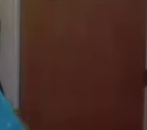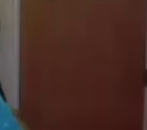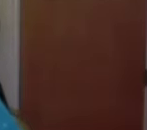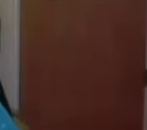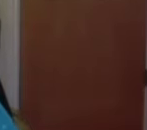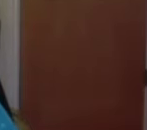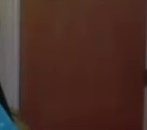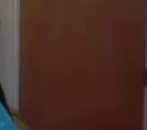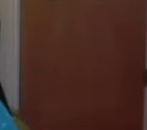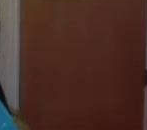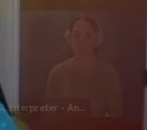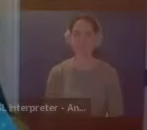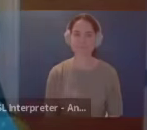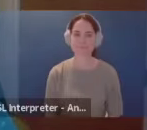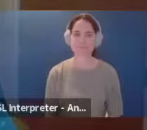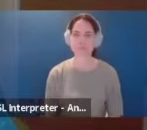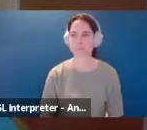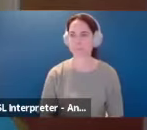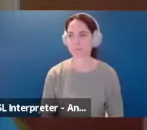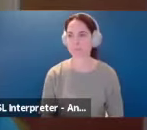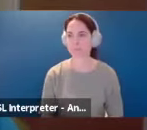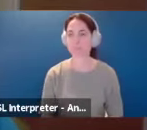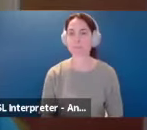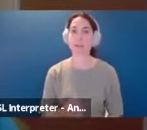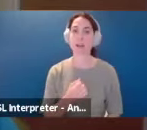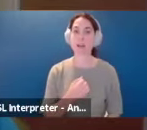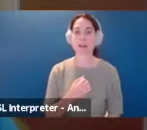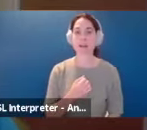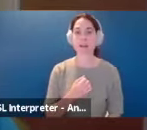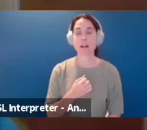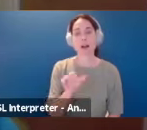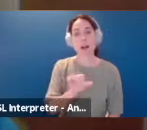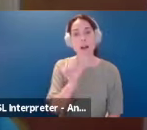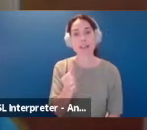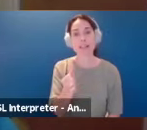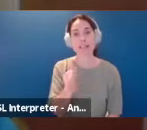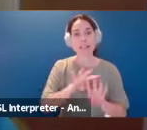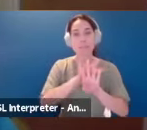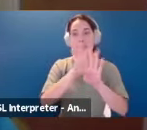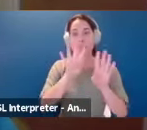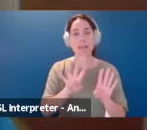our next uh panelist is ratna darani